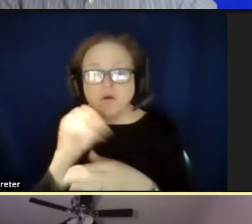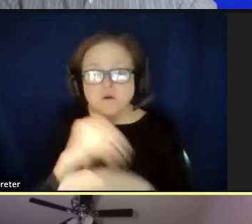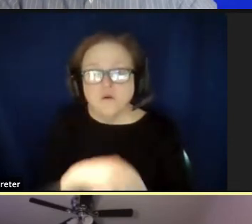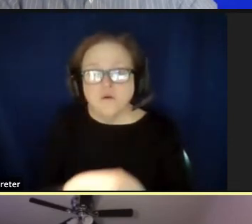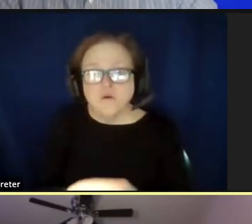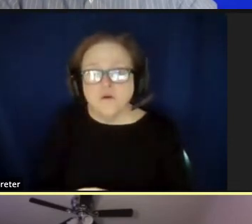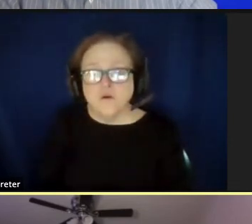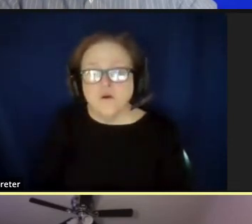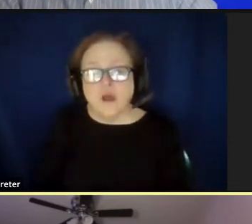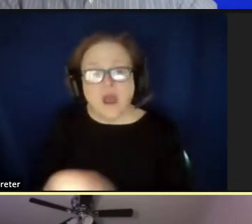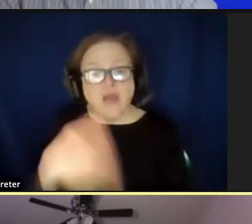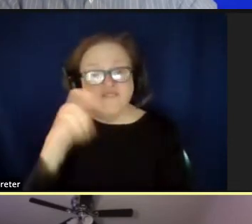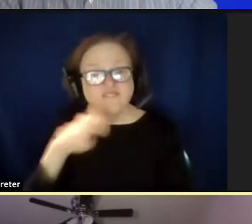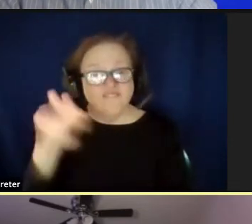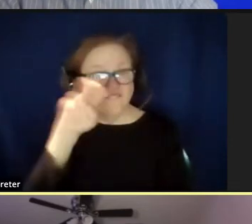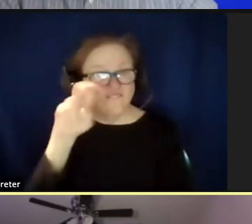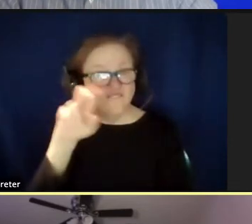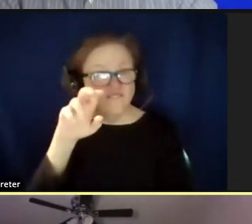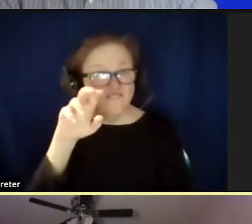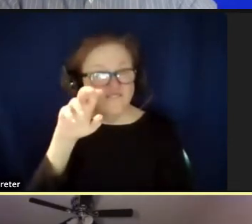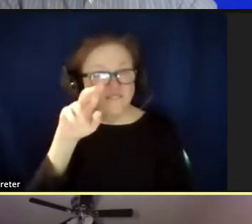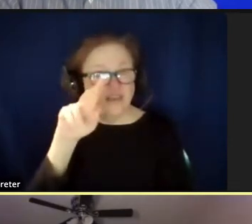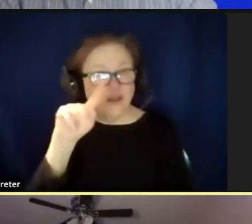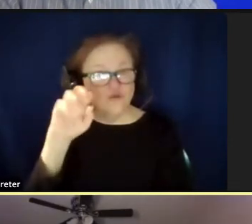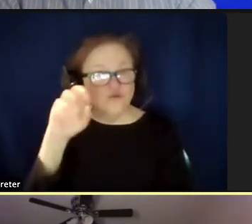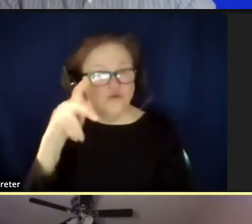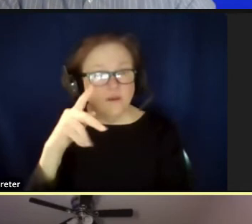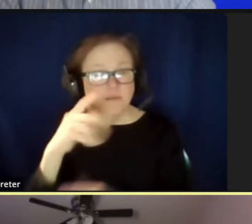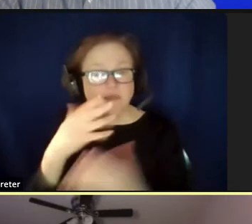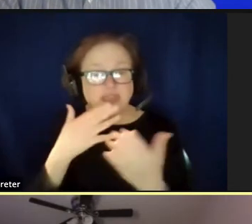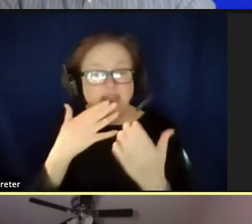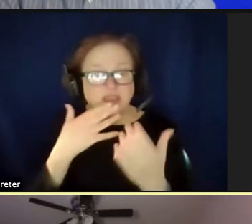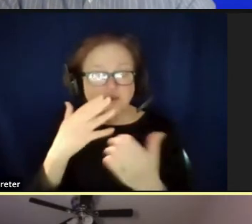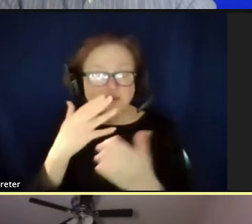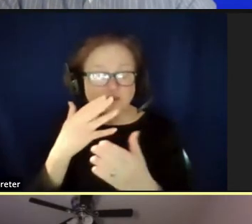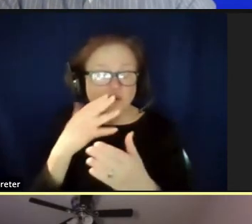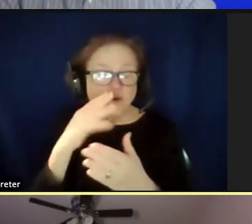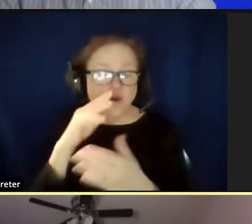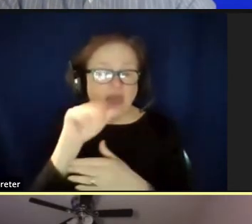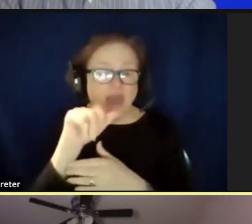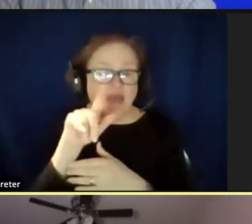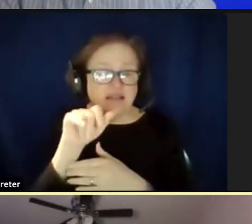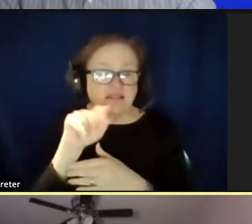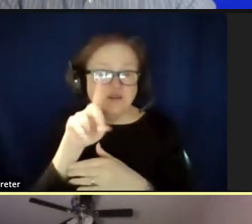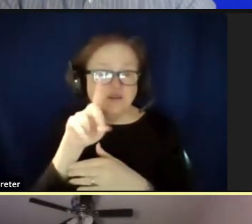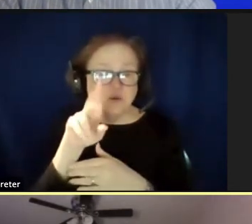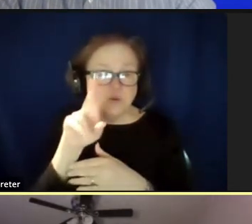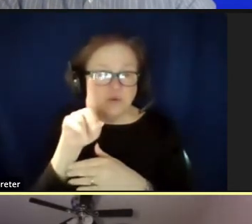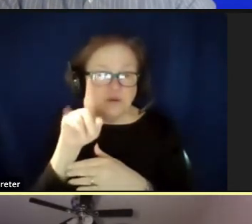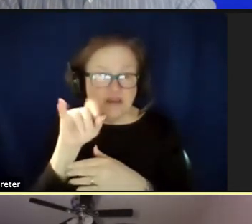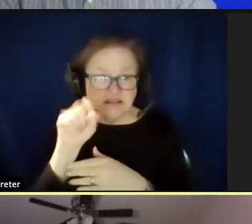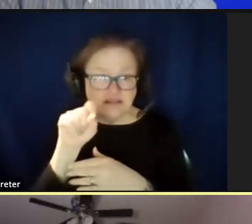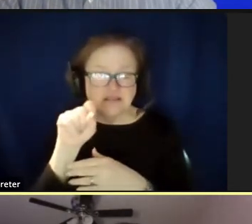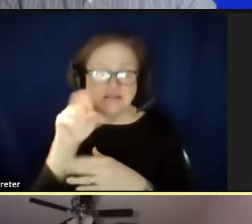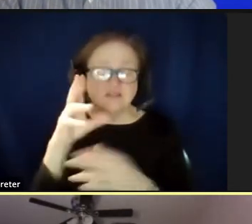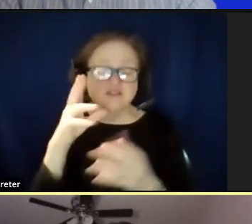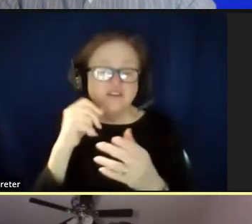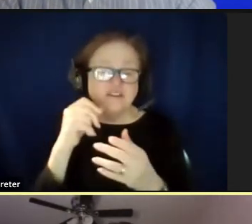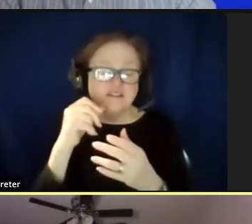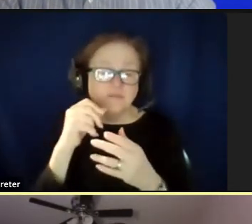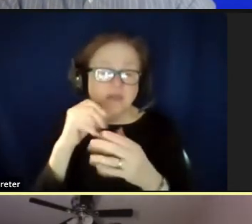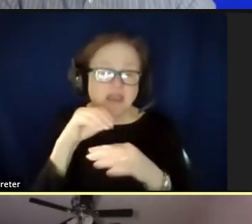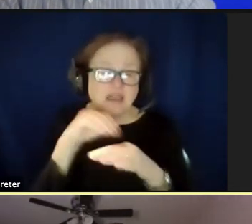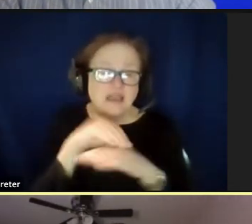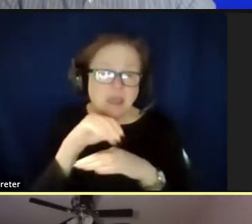fair trips, as you would say, thanks to Miss Allison Dudich. She's my deaf and hard of hearing counselor. She's also my guardian angel, because if